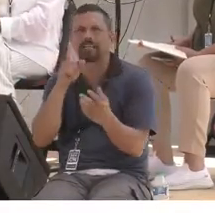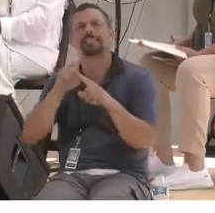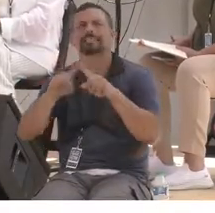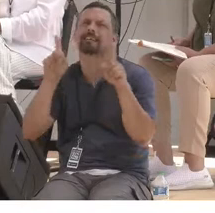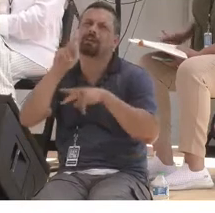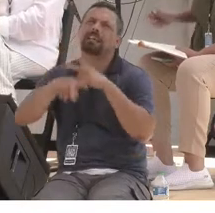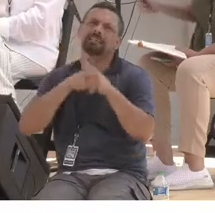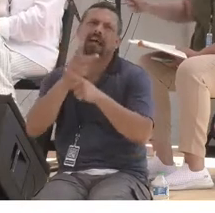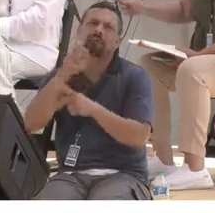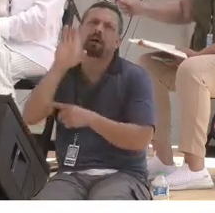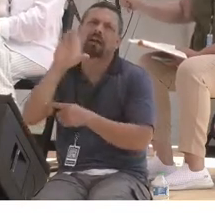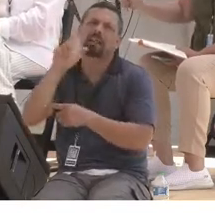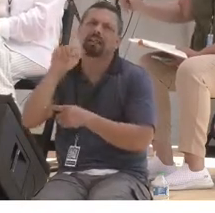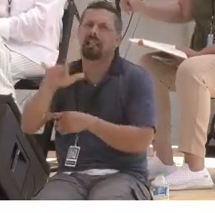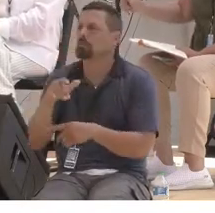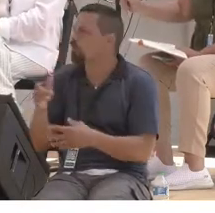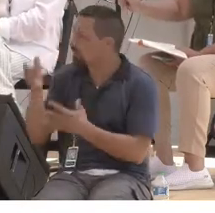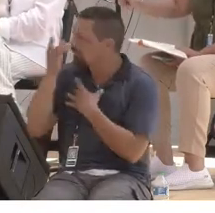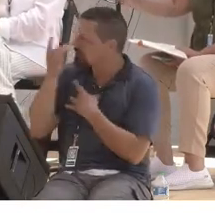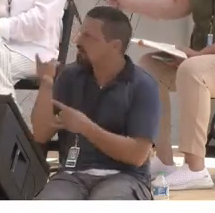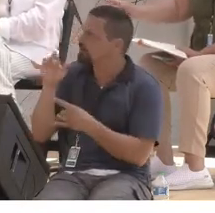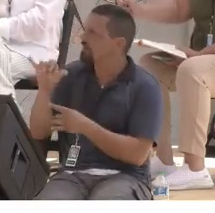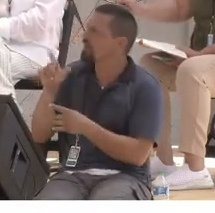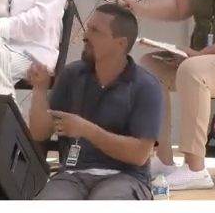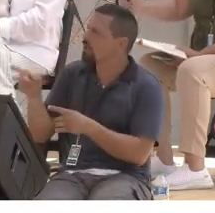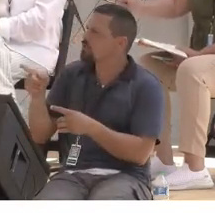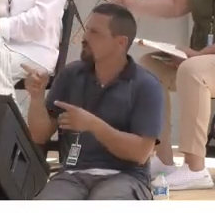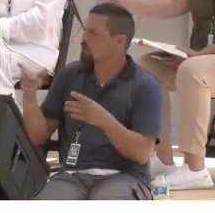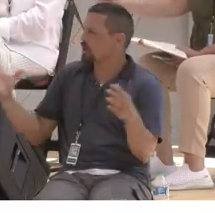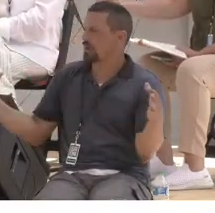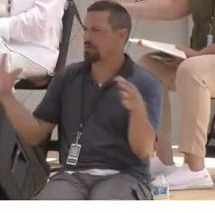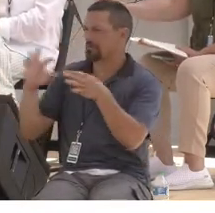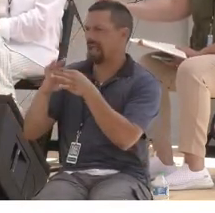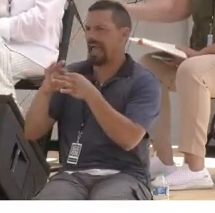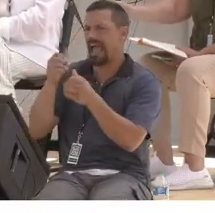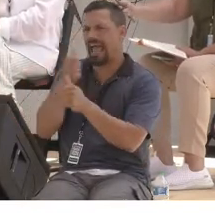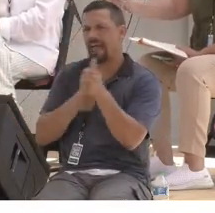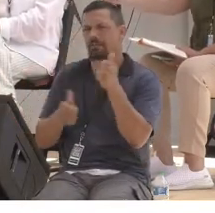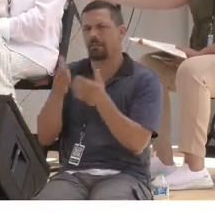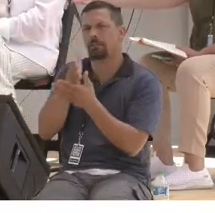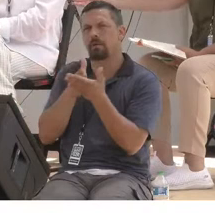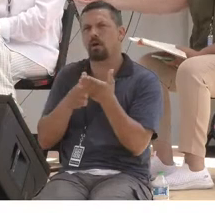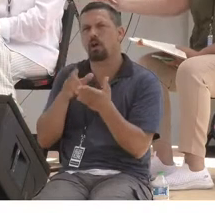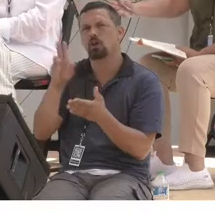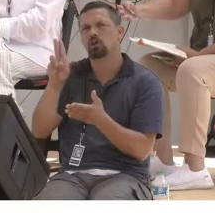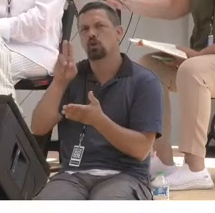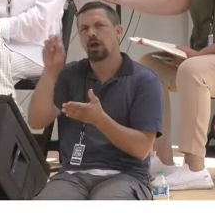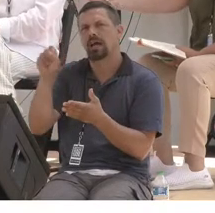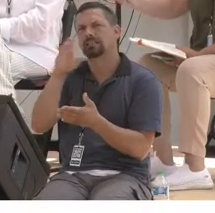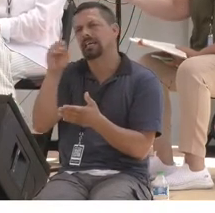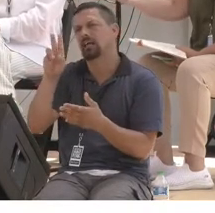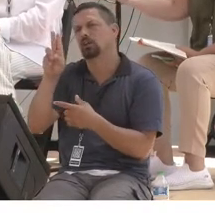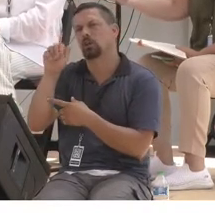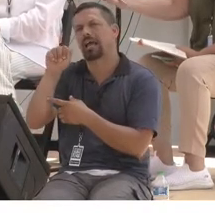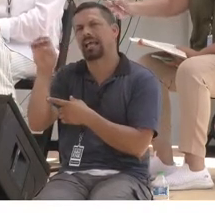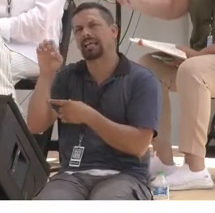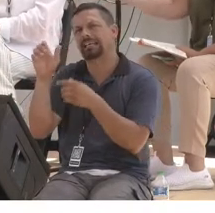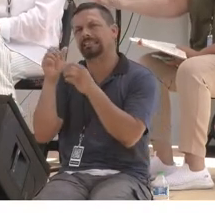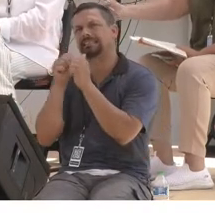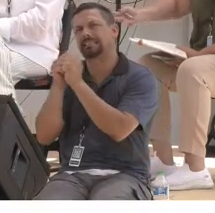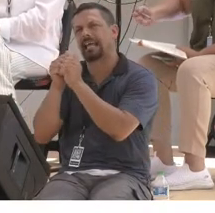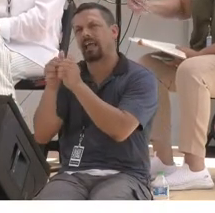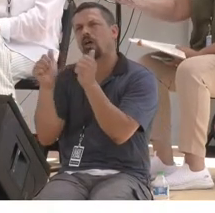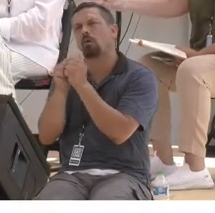clay, that's why. But it's interesting how you're bringing together in every piece the US and the UAE together. Yes. In terms